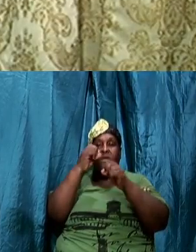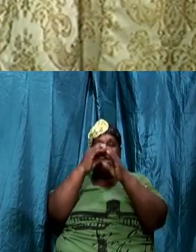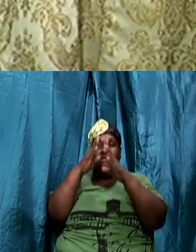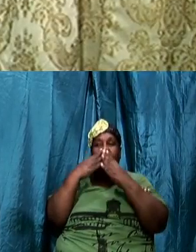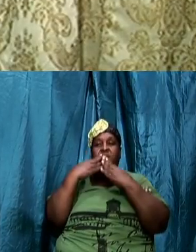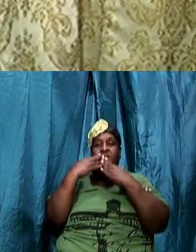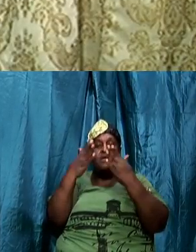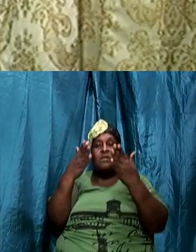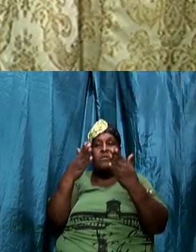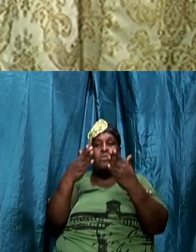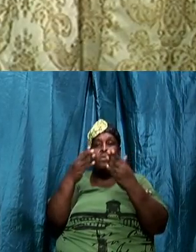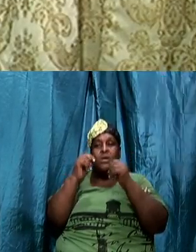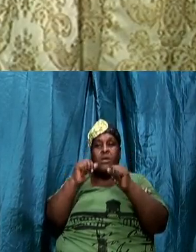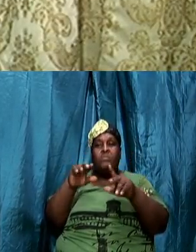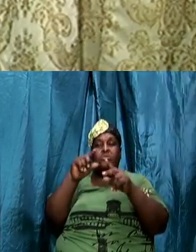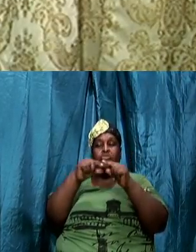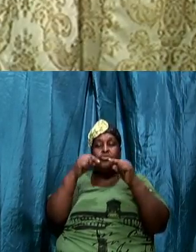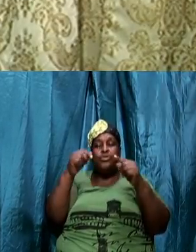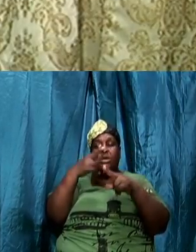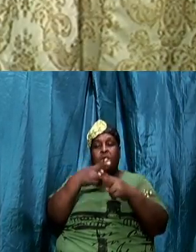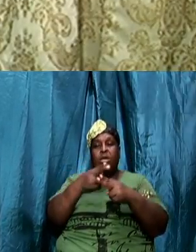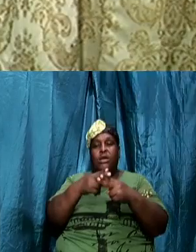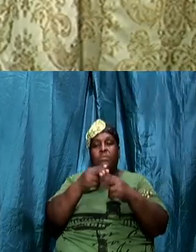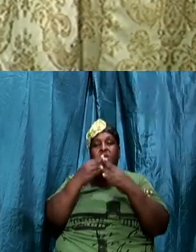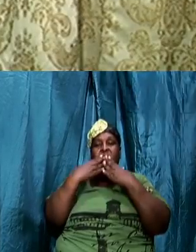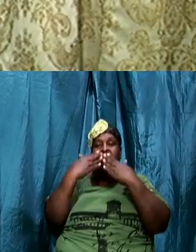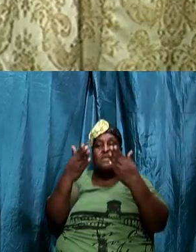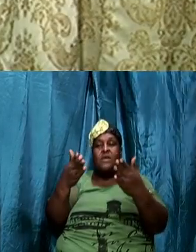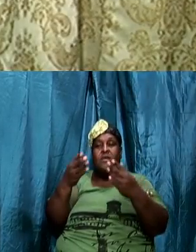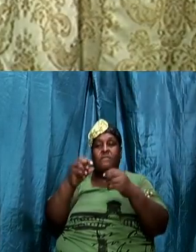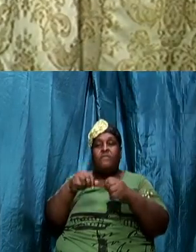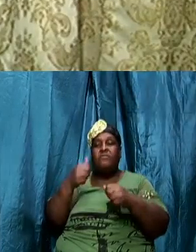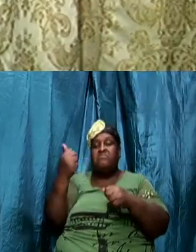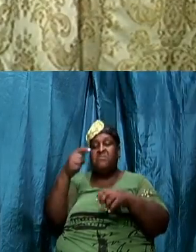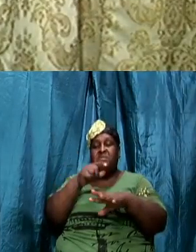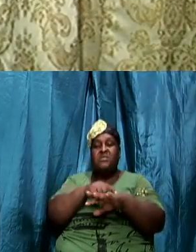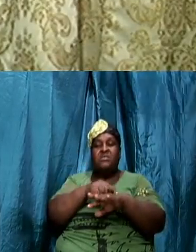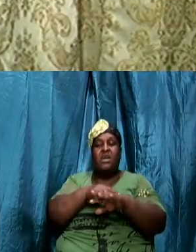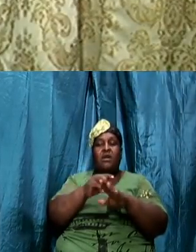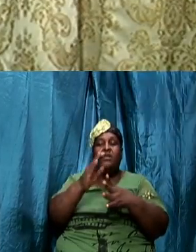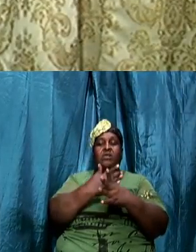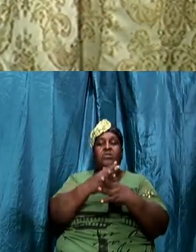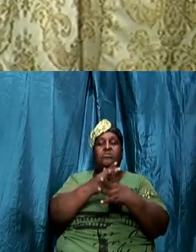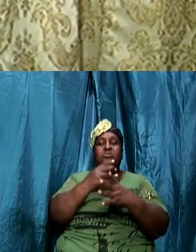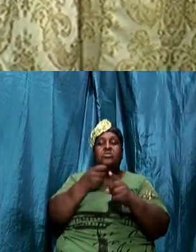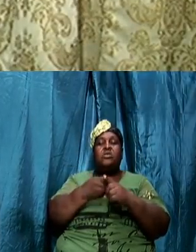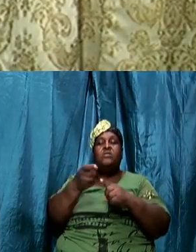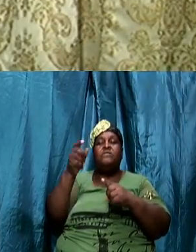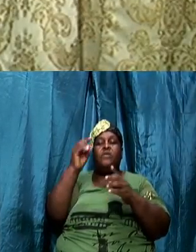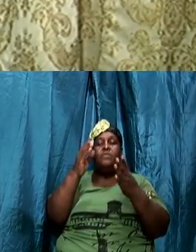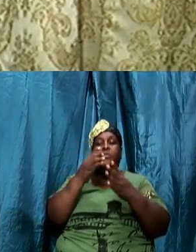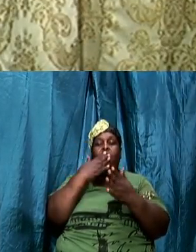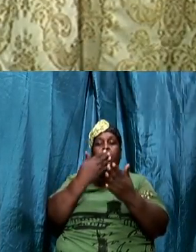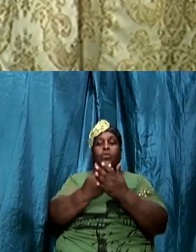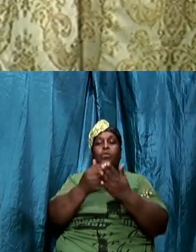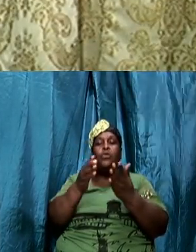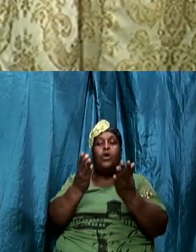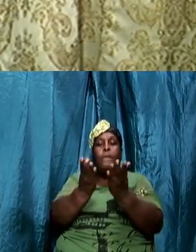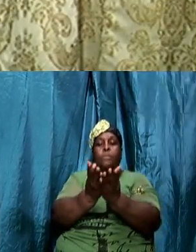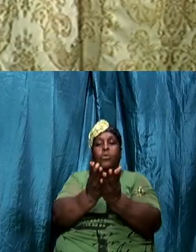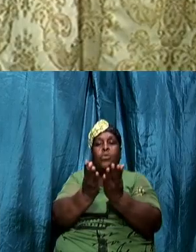thank you. We bless your great name. Thank you for another time to share from the good book